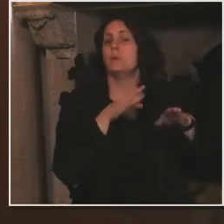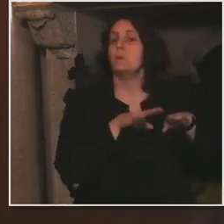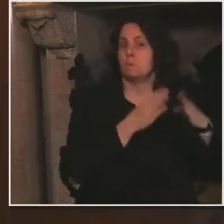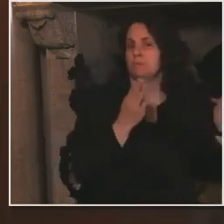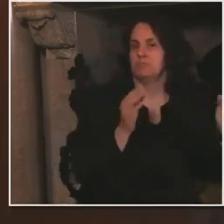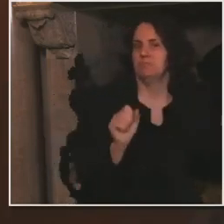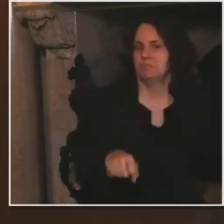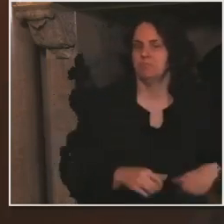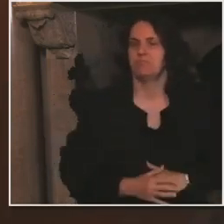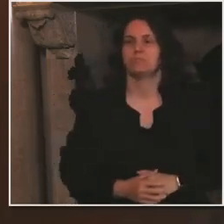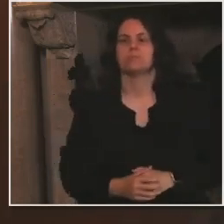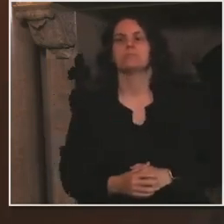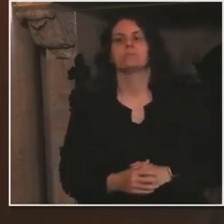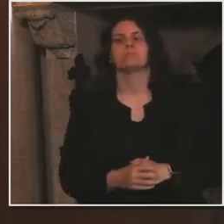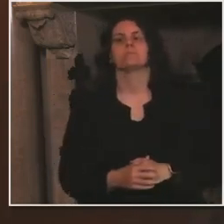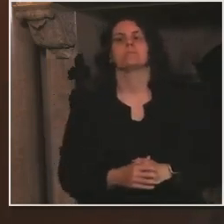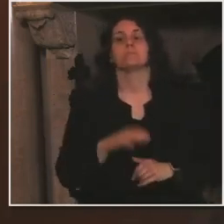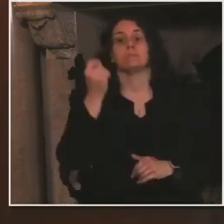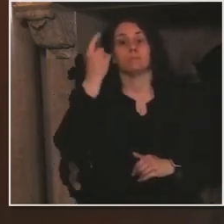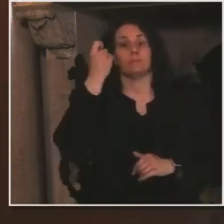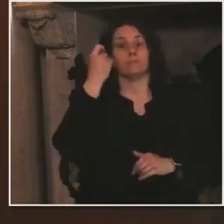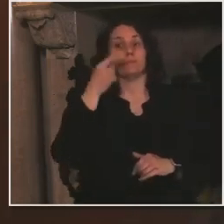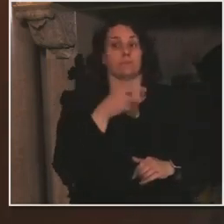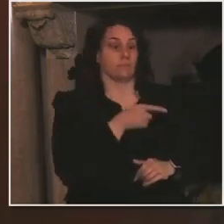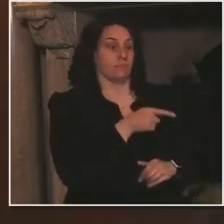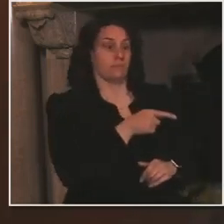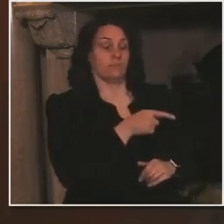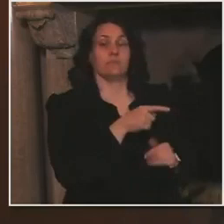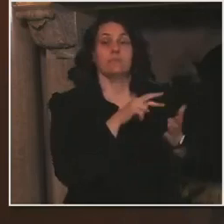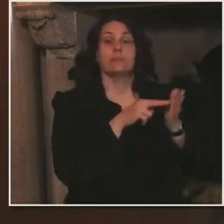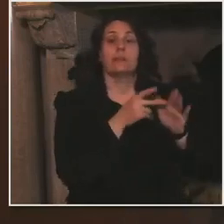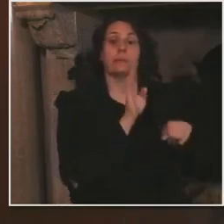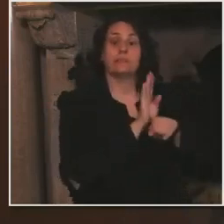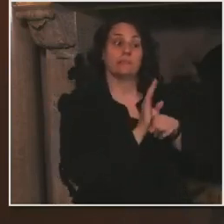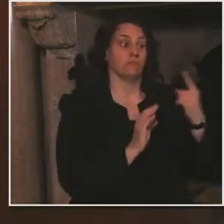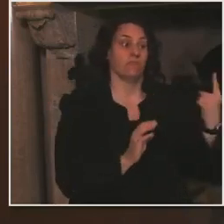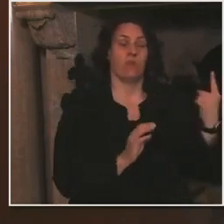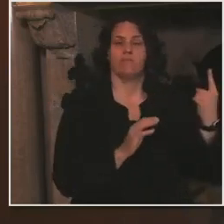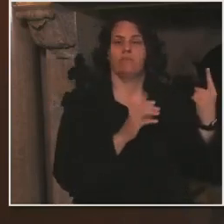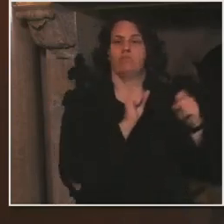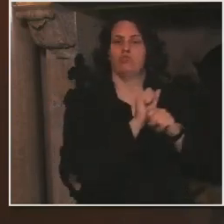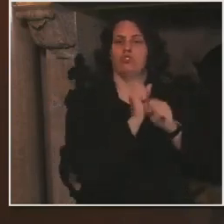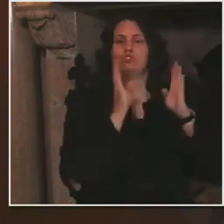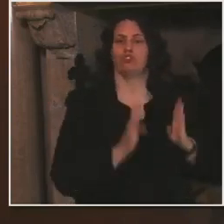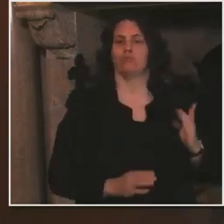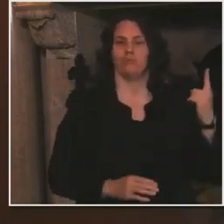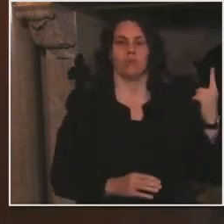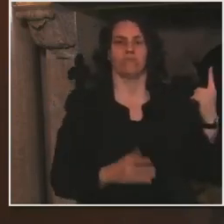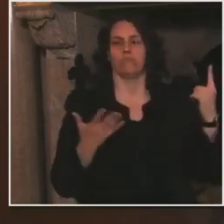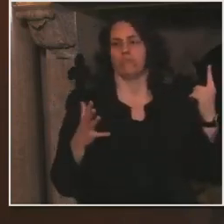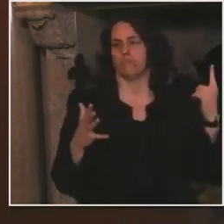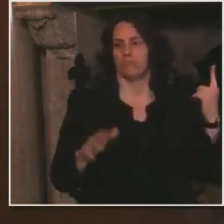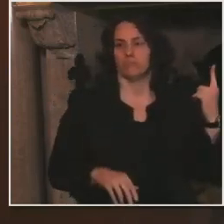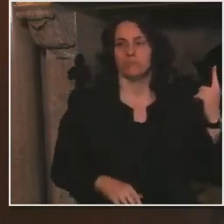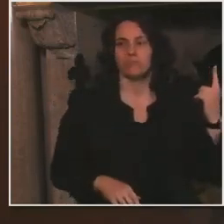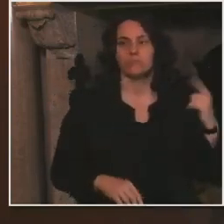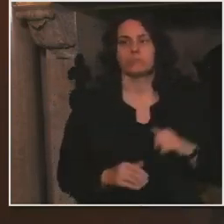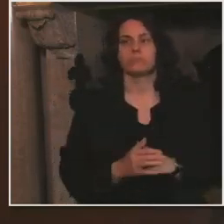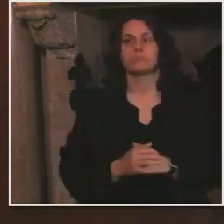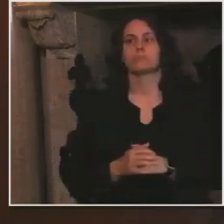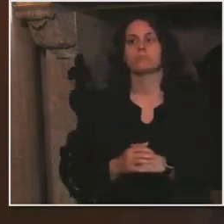by one staff person in a confined space. Services must be paid for online or by phone,